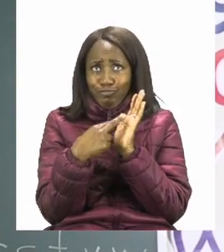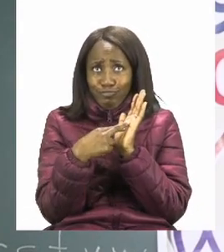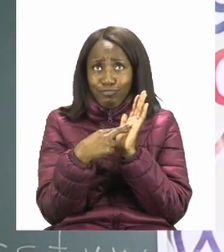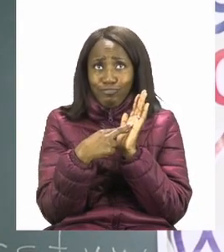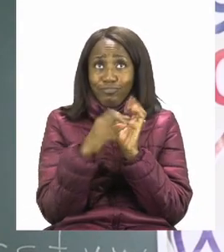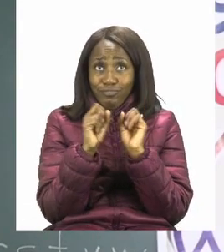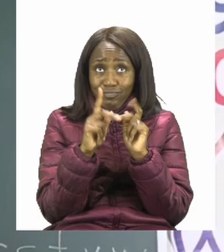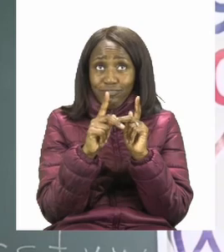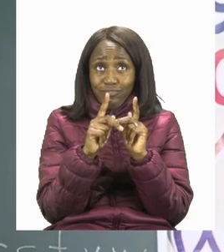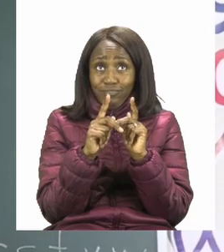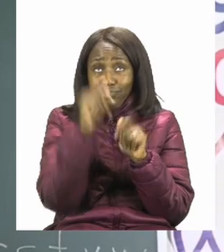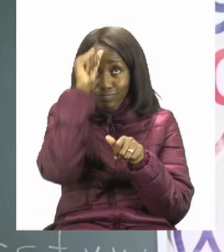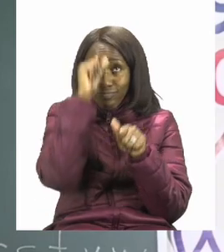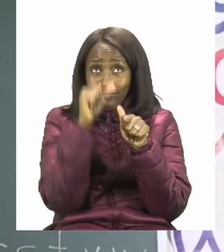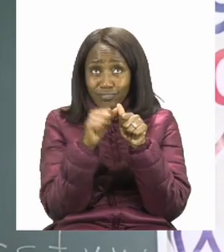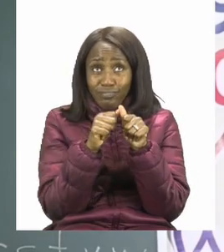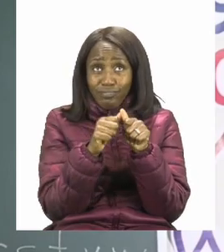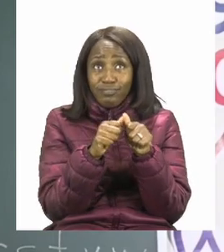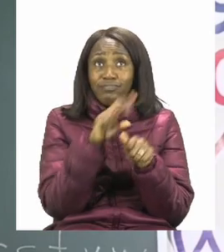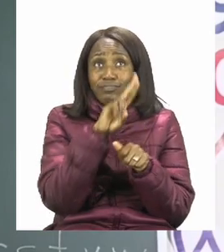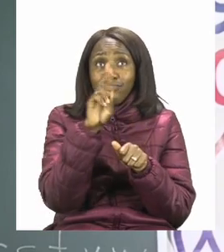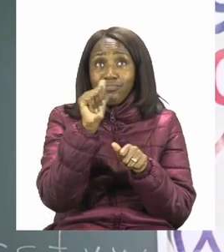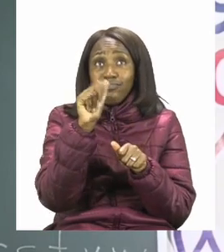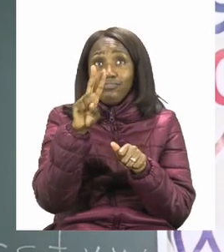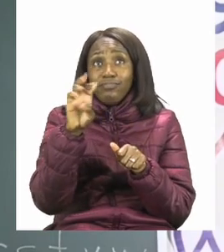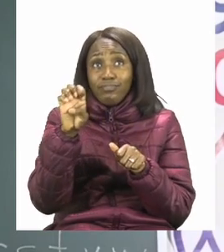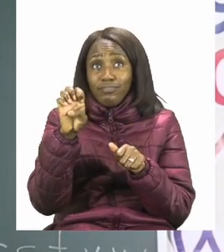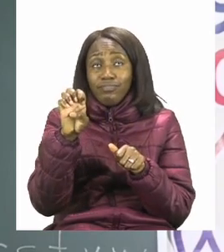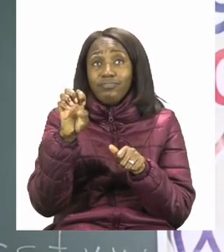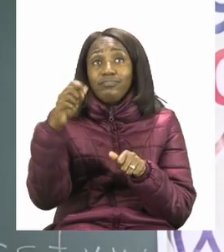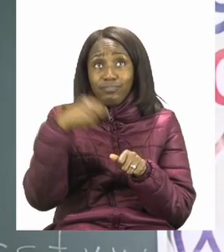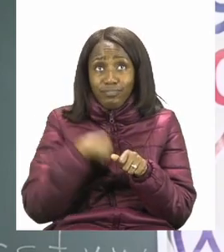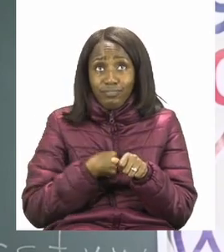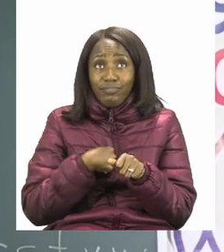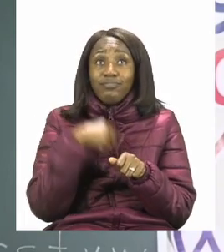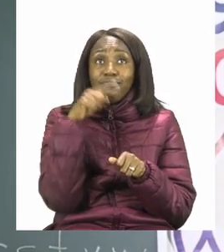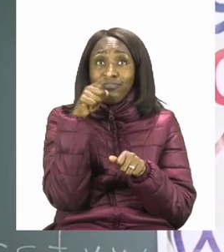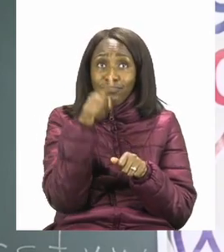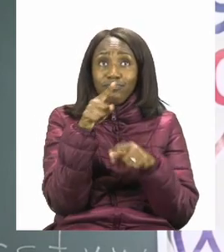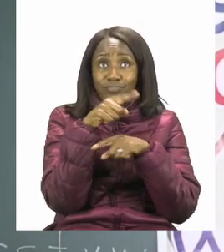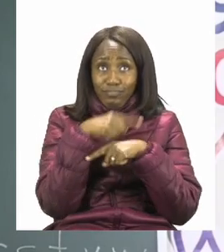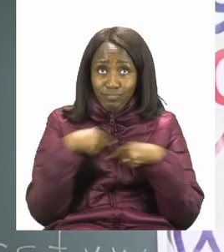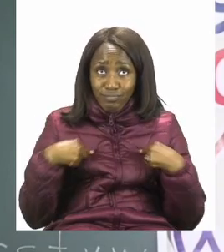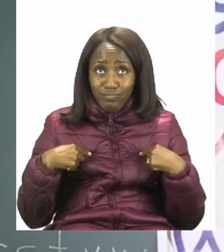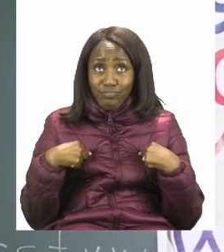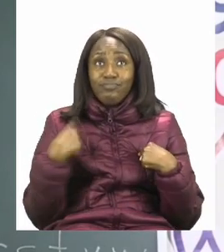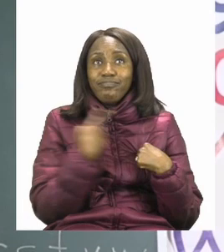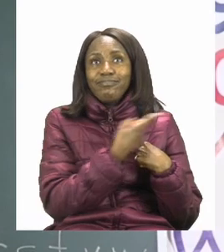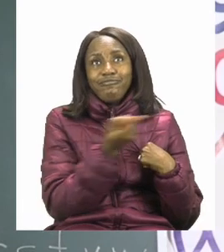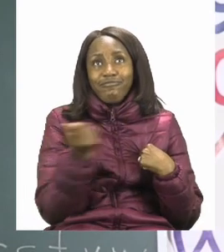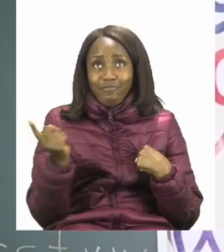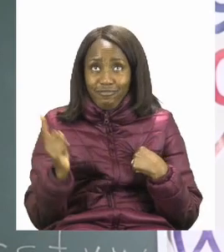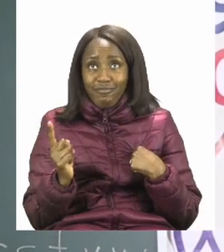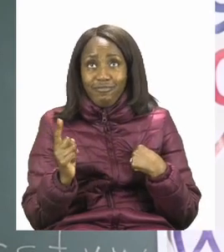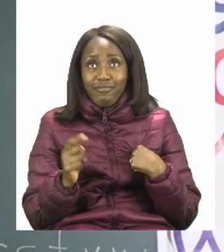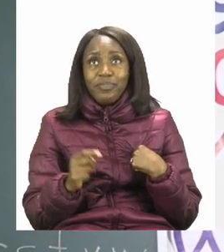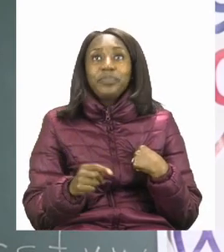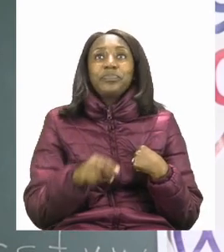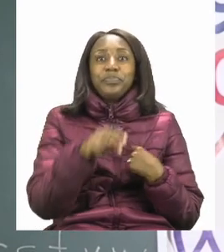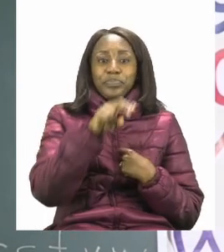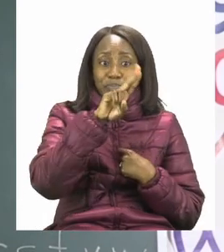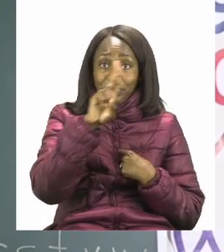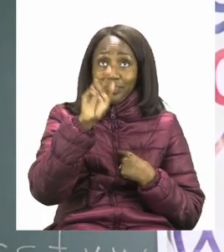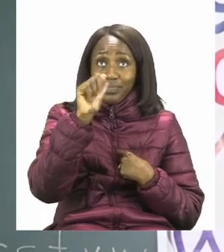verbs. Don't forget that if it is have, you can use have for I, you, we,